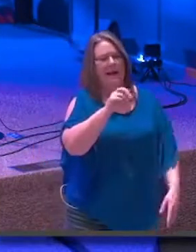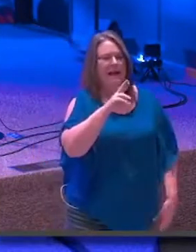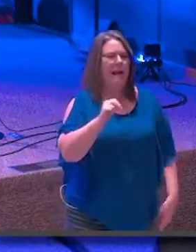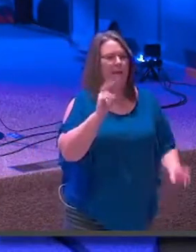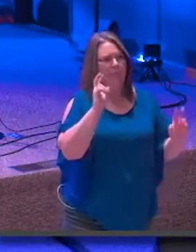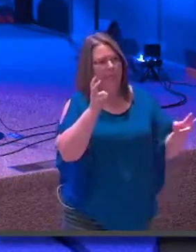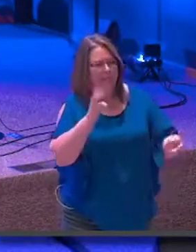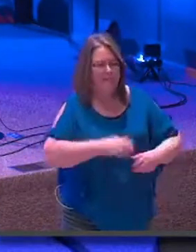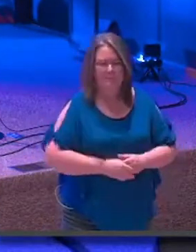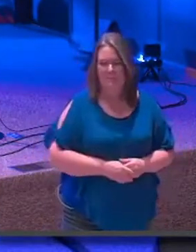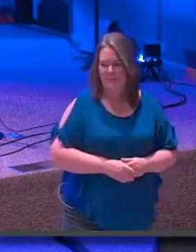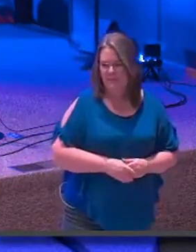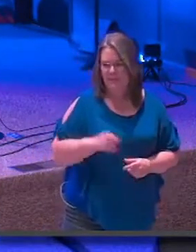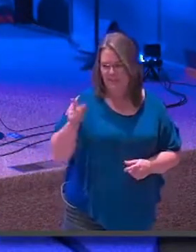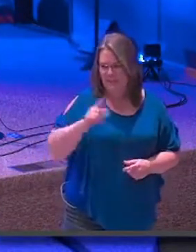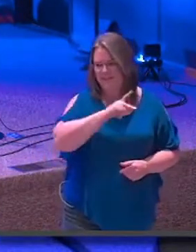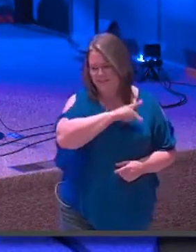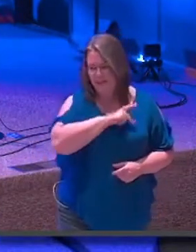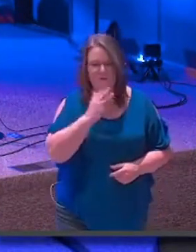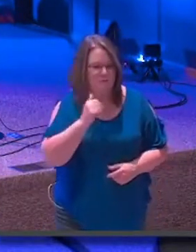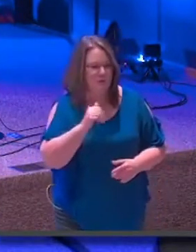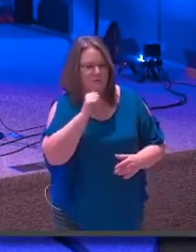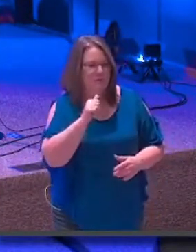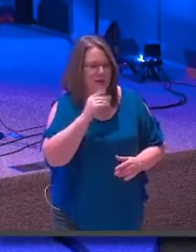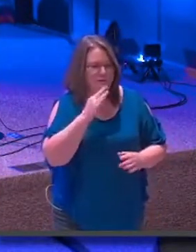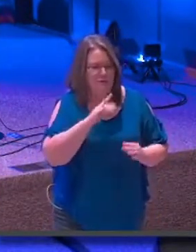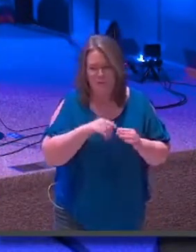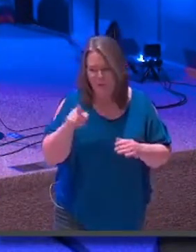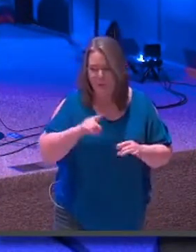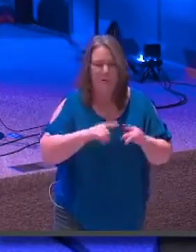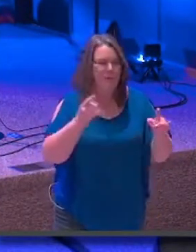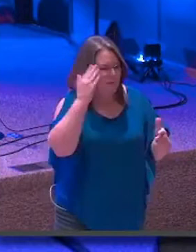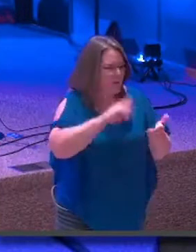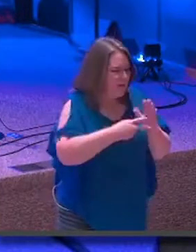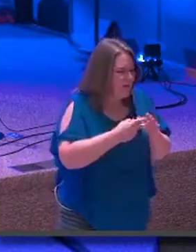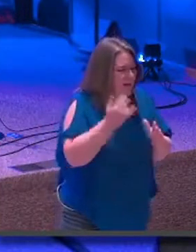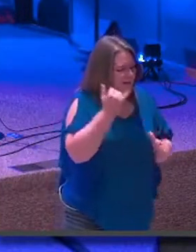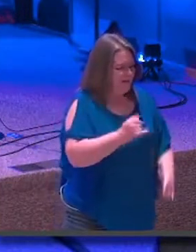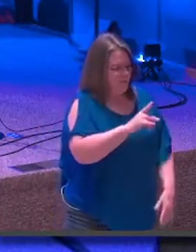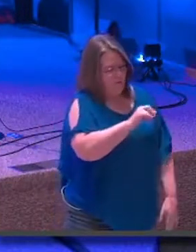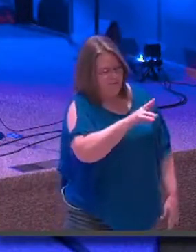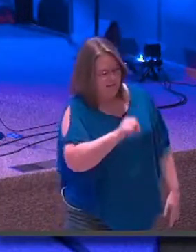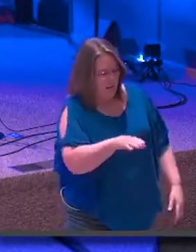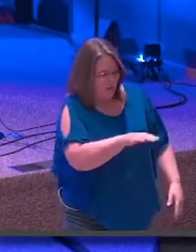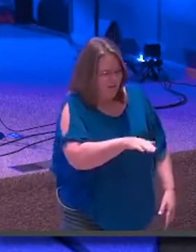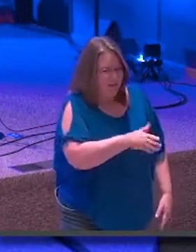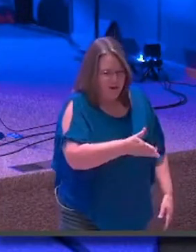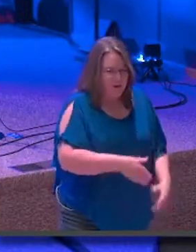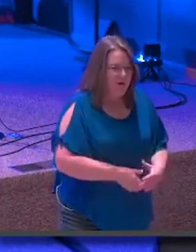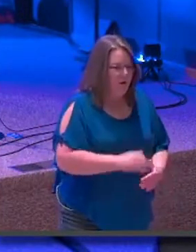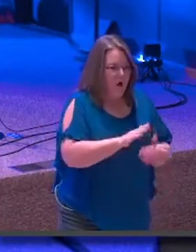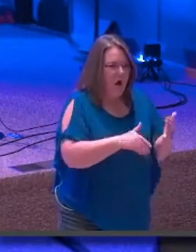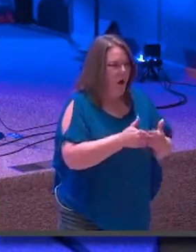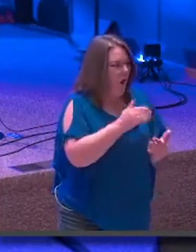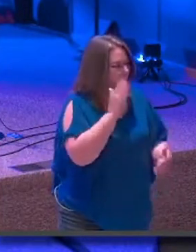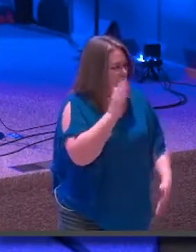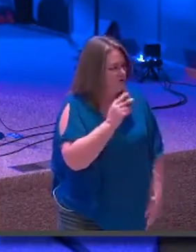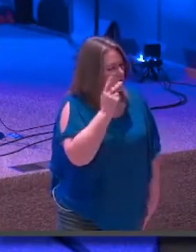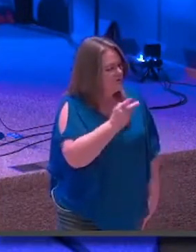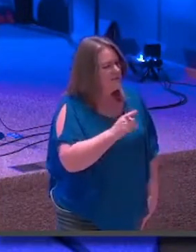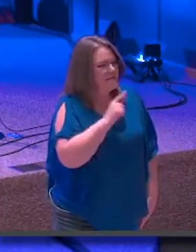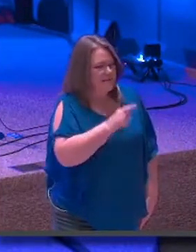This Karen's very sweet, but we're not talking about her. But you know what I'm saying. If there was a Karen around, all that she would see is the